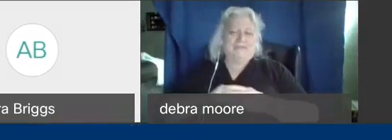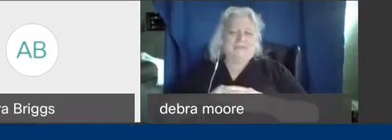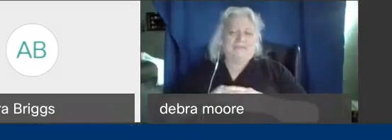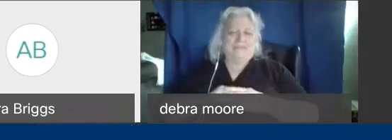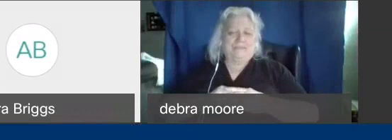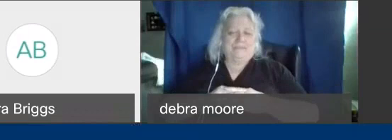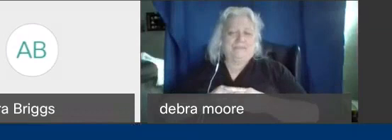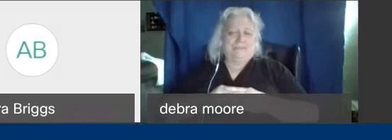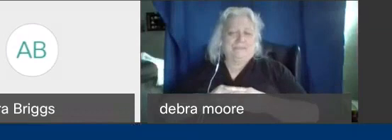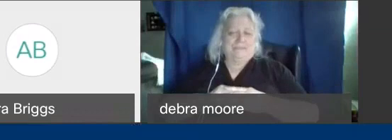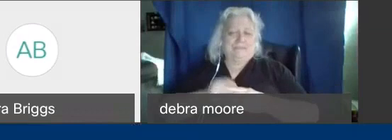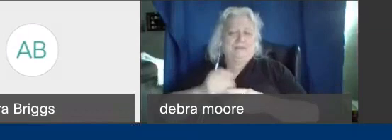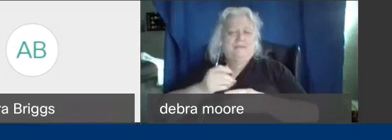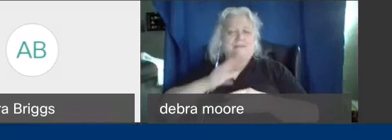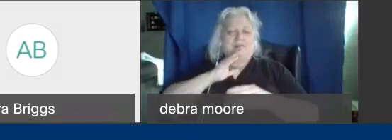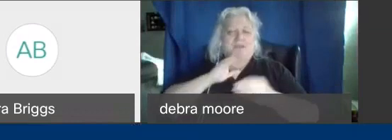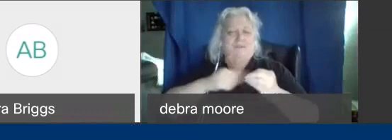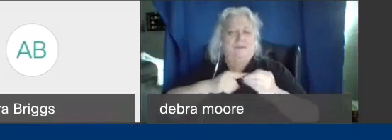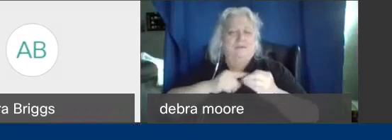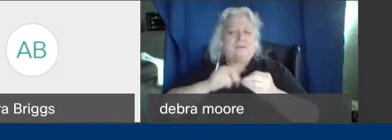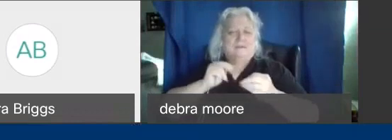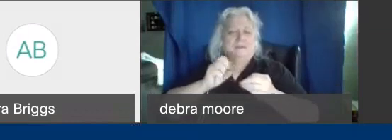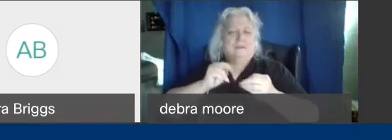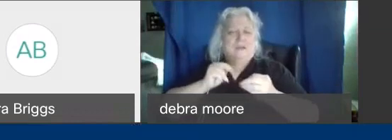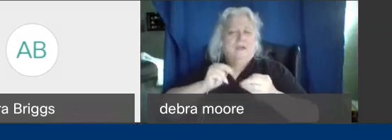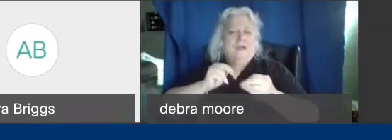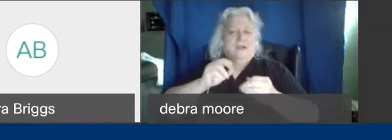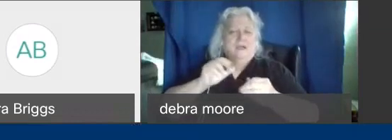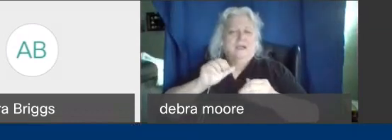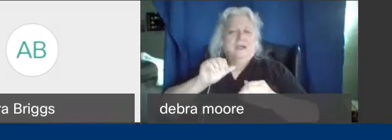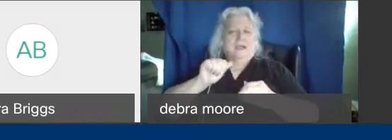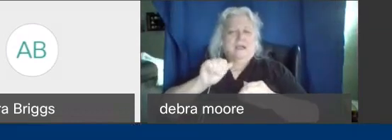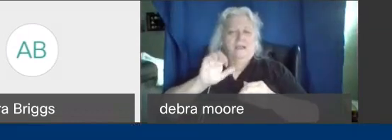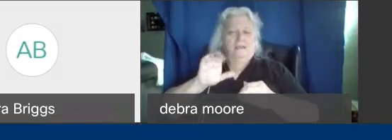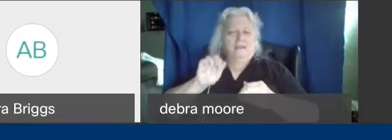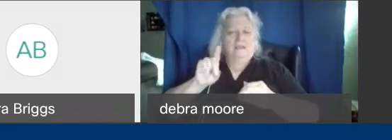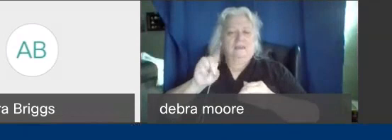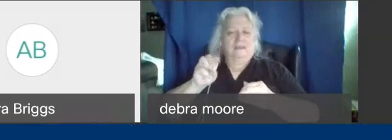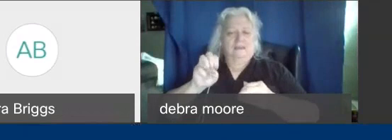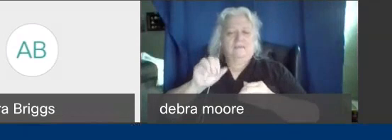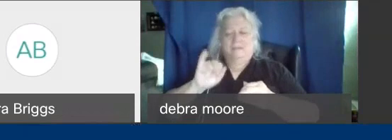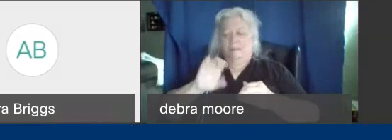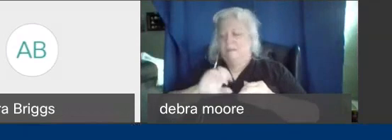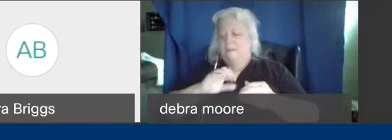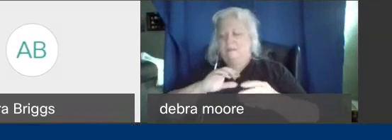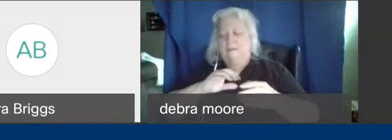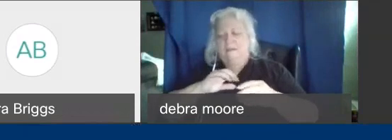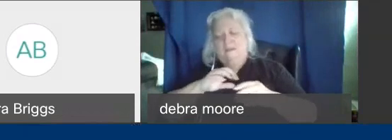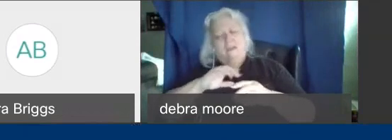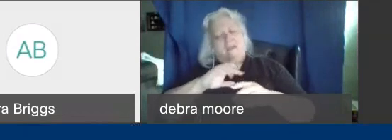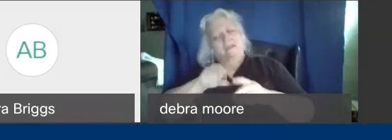Okay, so this displays a little bit about non-academic travel. So travel can include an organization participating in